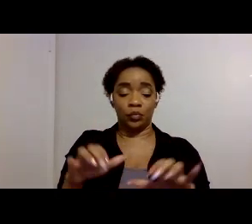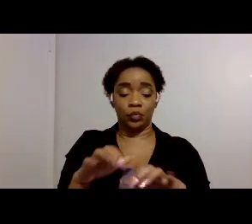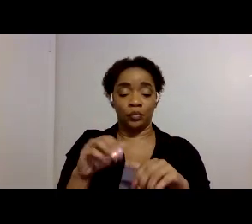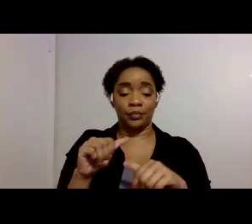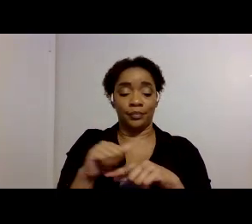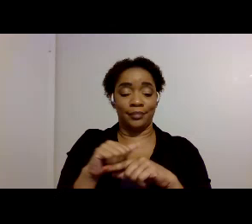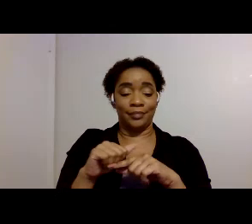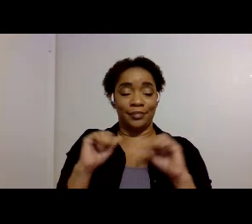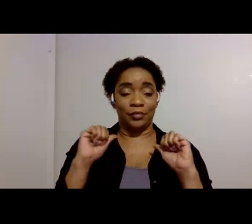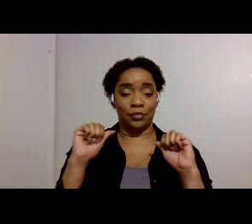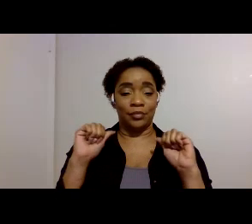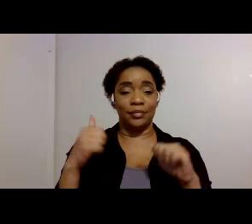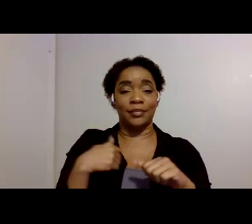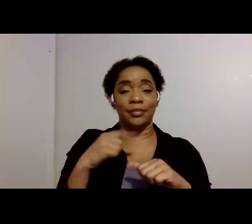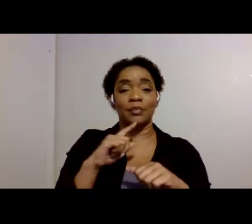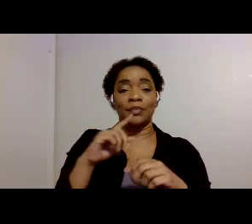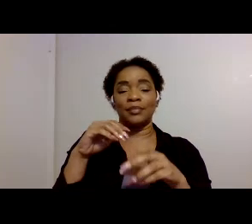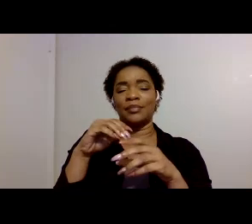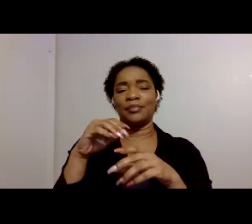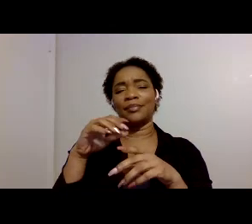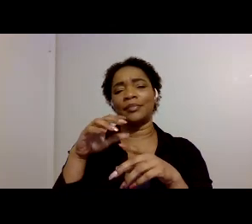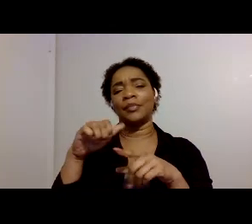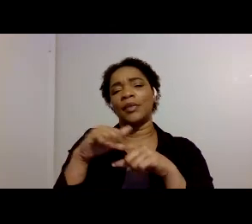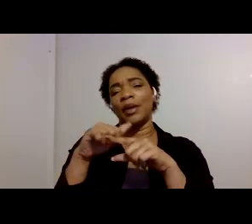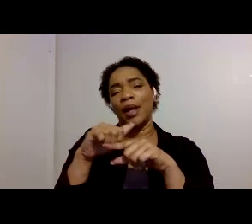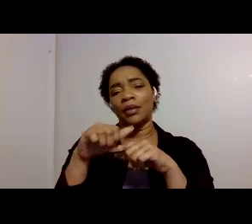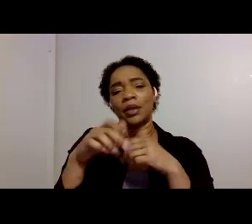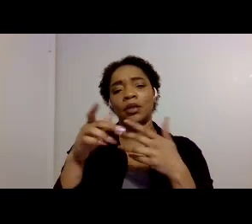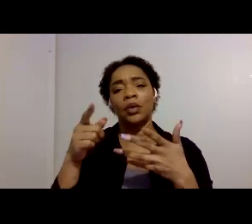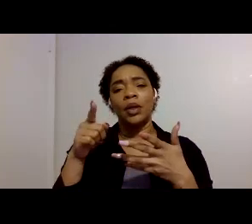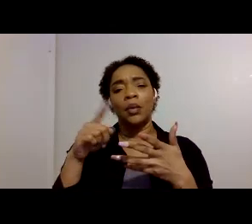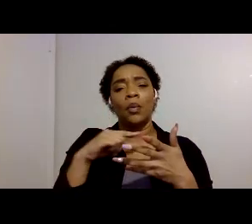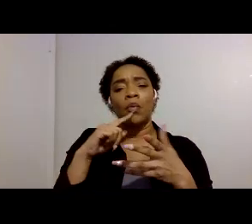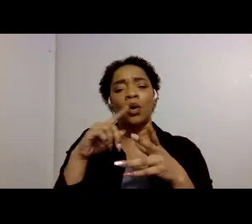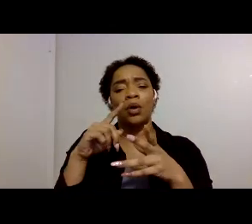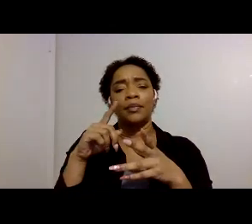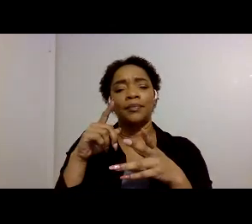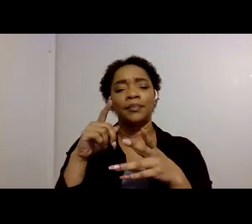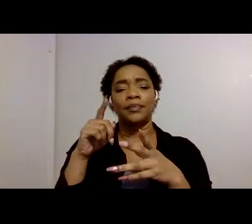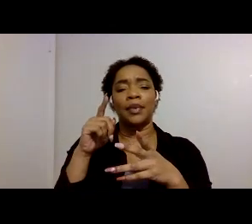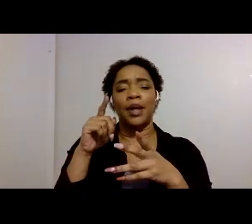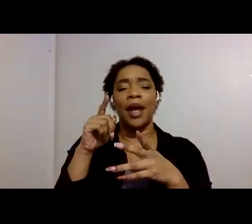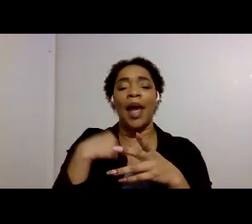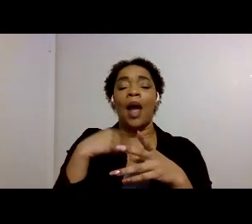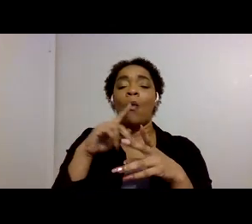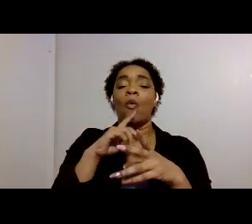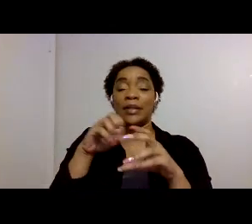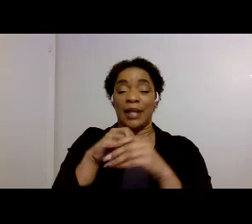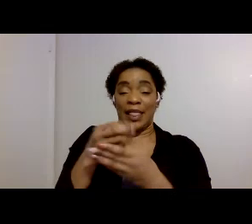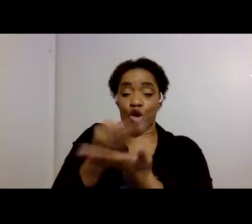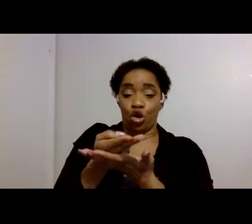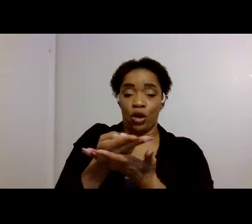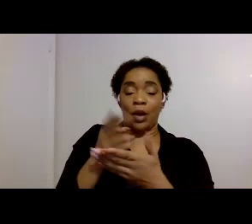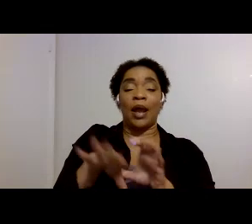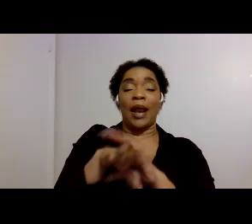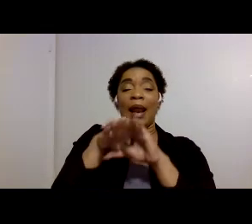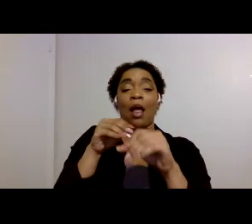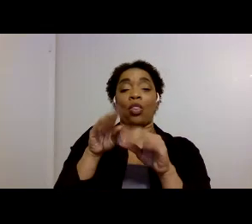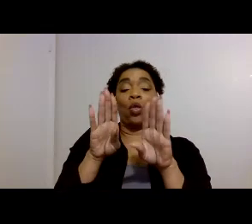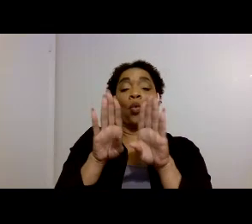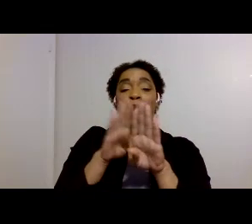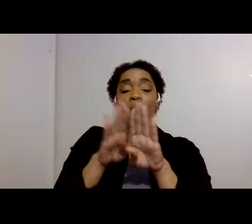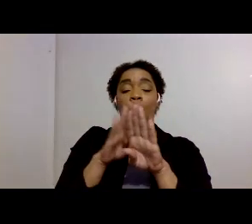getting me out of the window, and he was more worried about the the window strap or the window seal, and I was getting banged around in